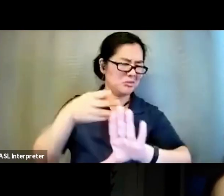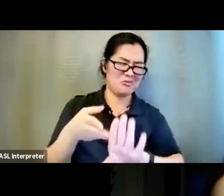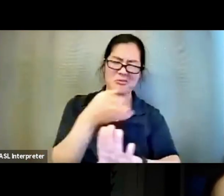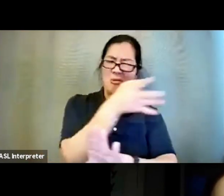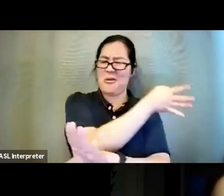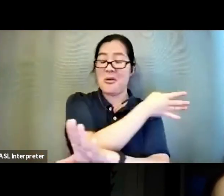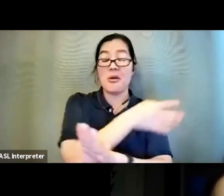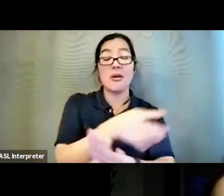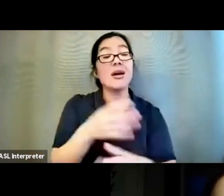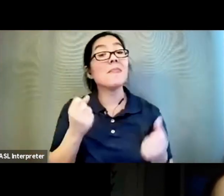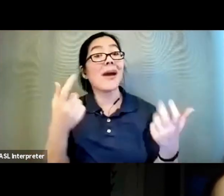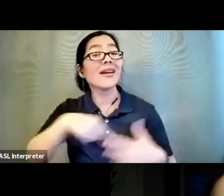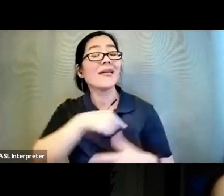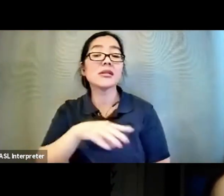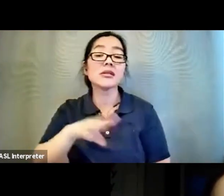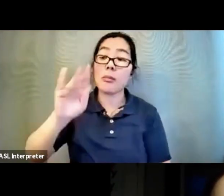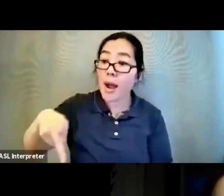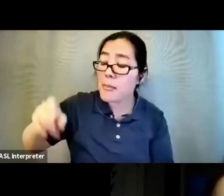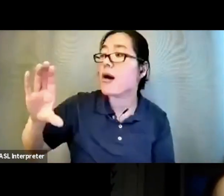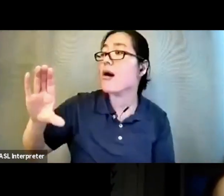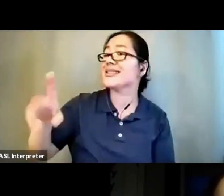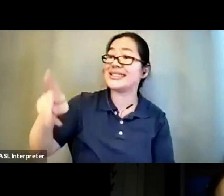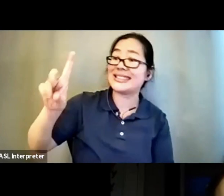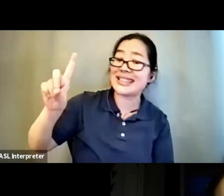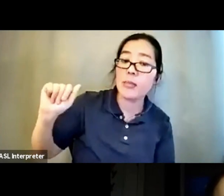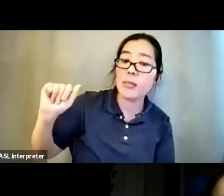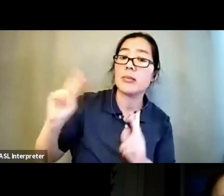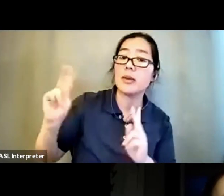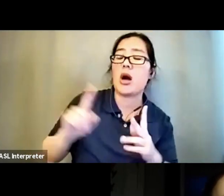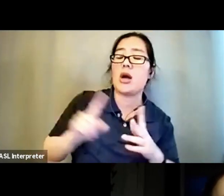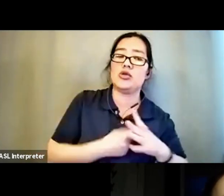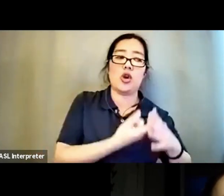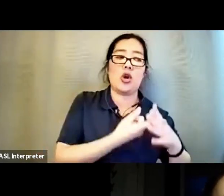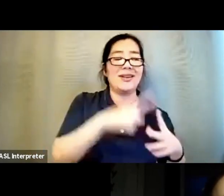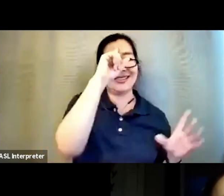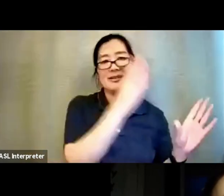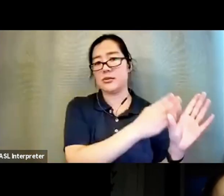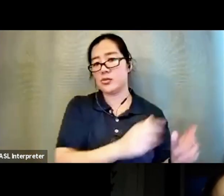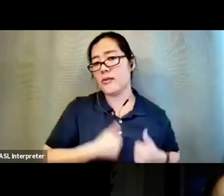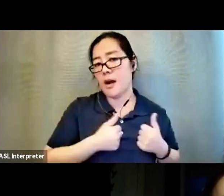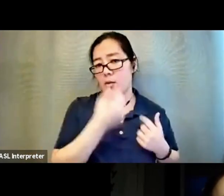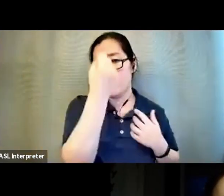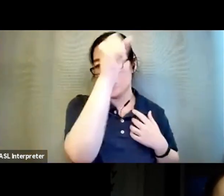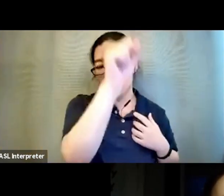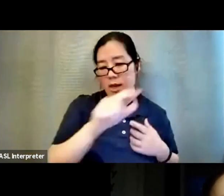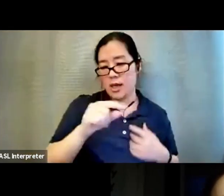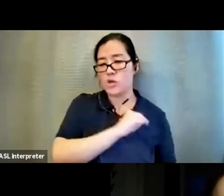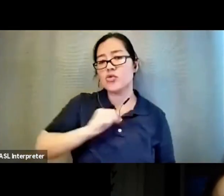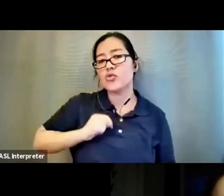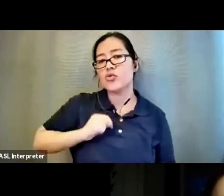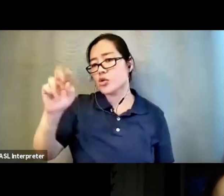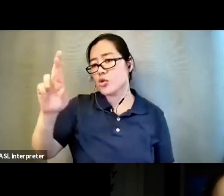BIPOC disabled people, because I started as someone who was in the psychiatric survivor movement in Toronto in the 90s, in my early